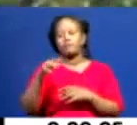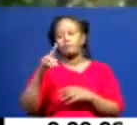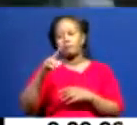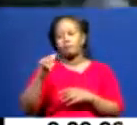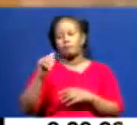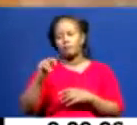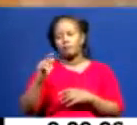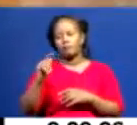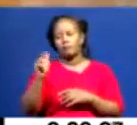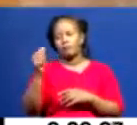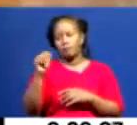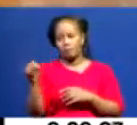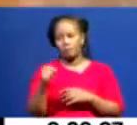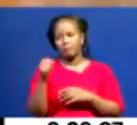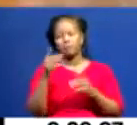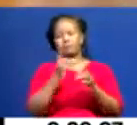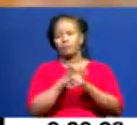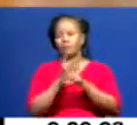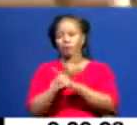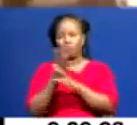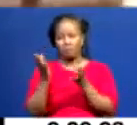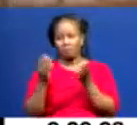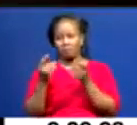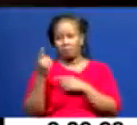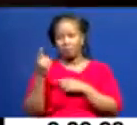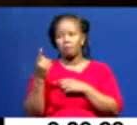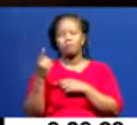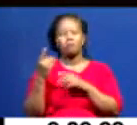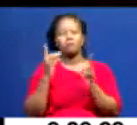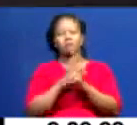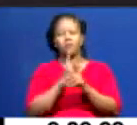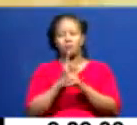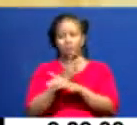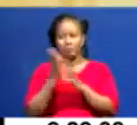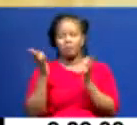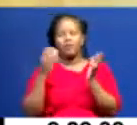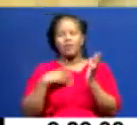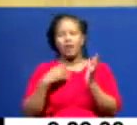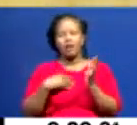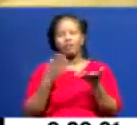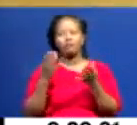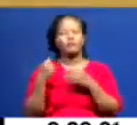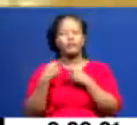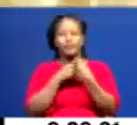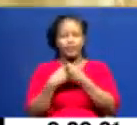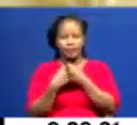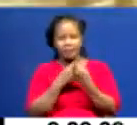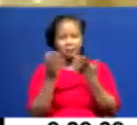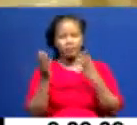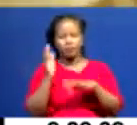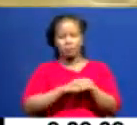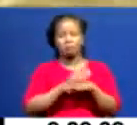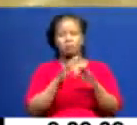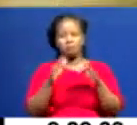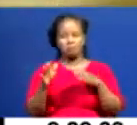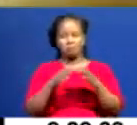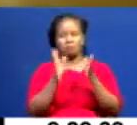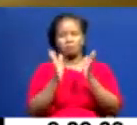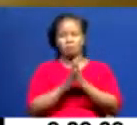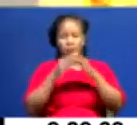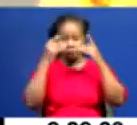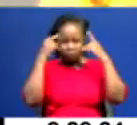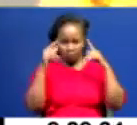soya, almonds, macadamia nuts, coconut, among others, has been fighting for a space on the breakfast table with growing